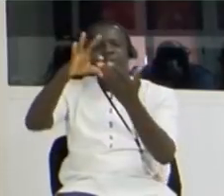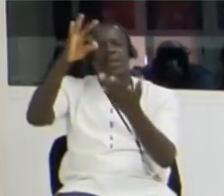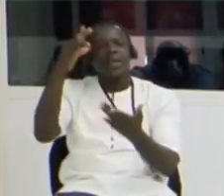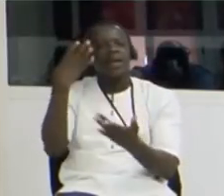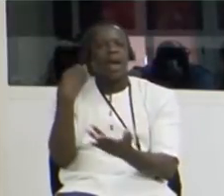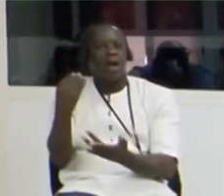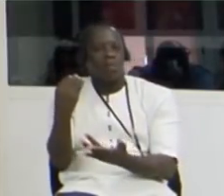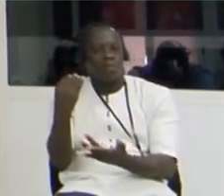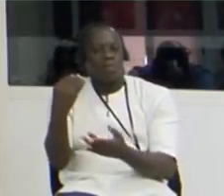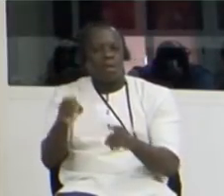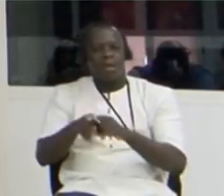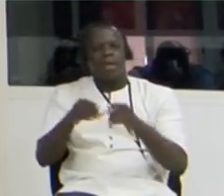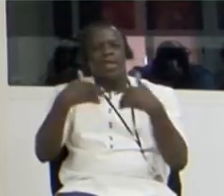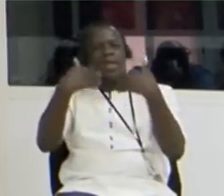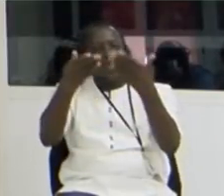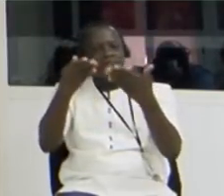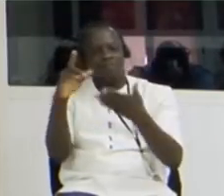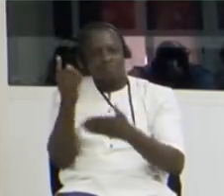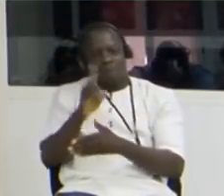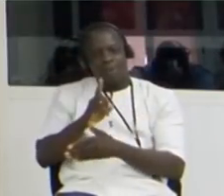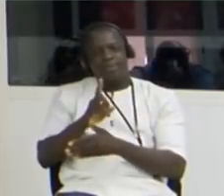Yes,